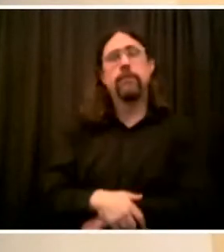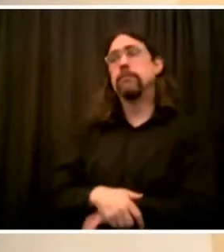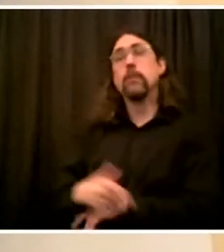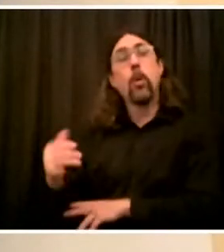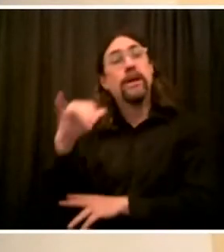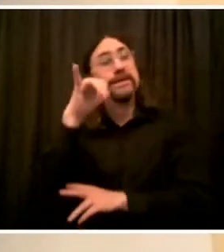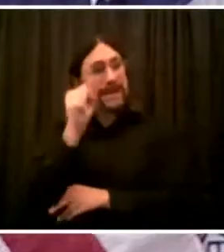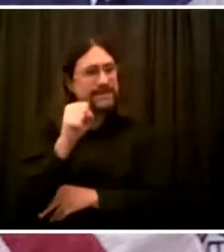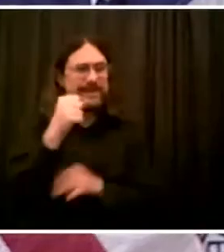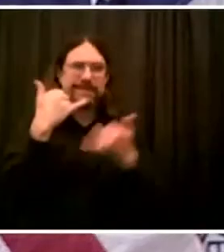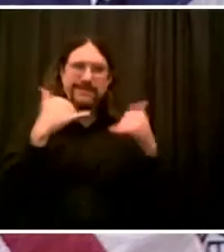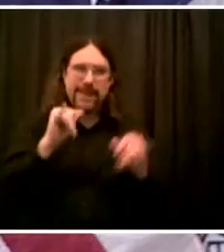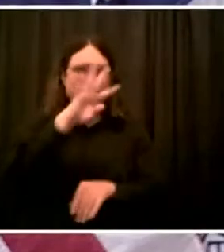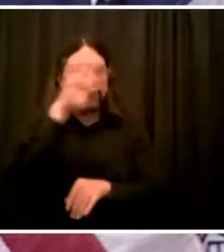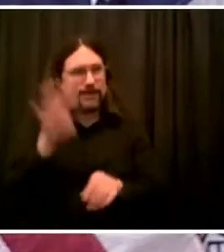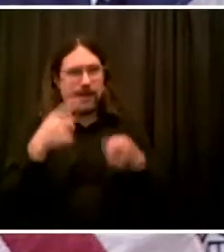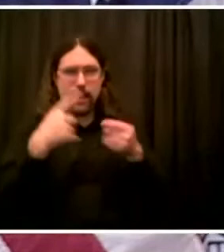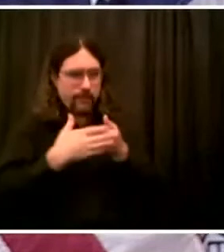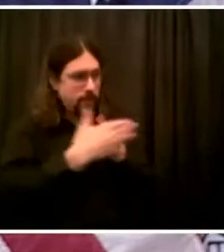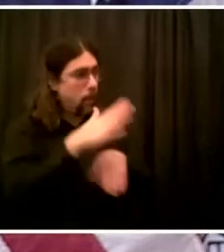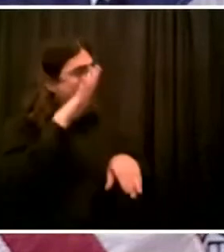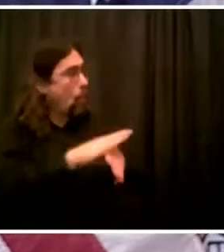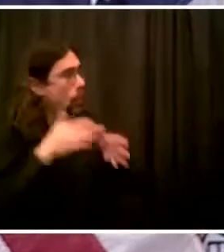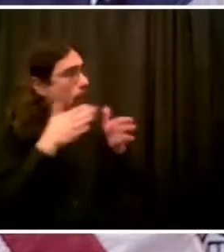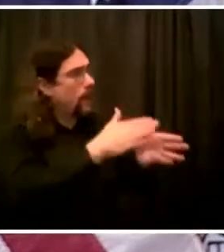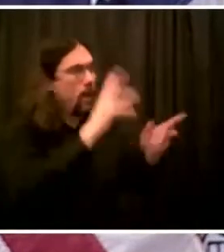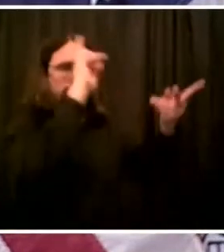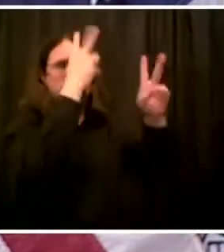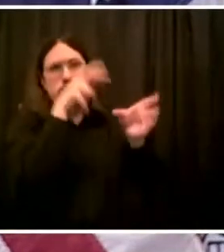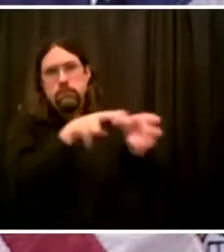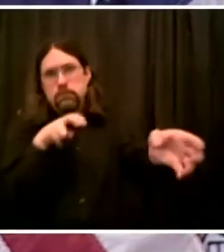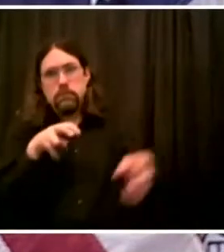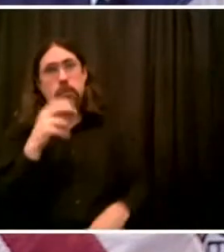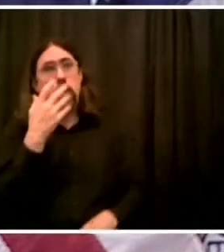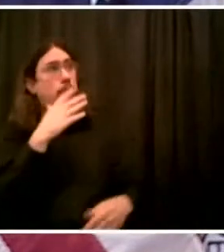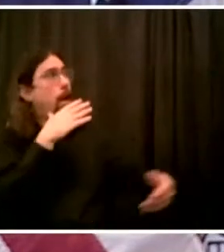Thanks very much, Steve. Next is Bridget from WNYC. Bridget. Good